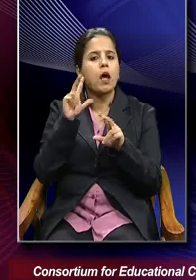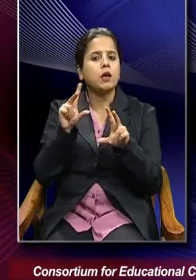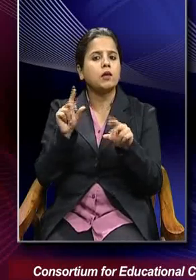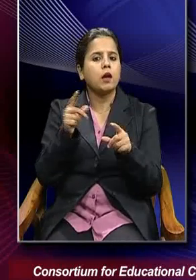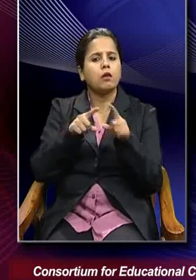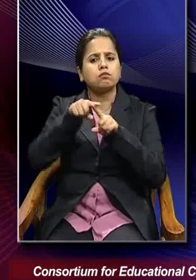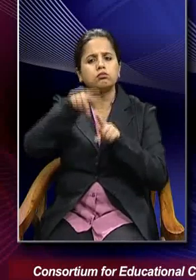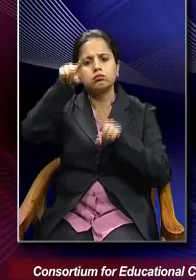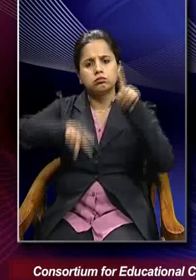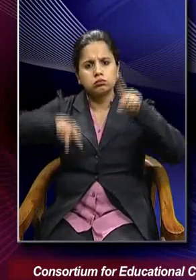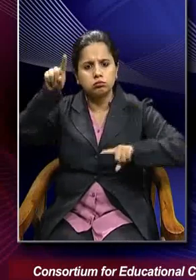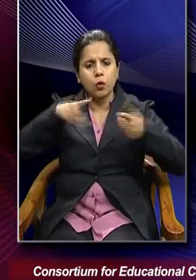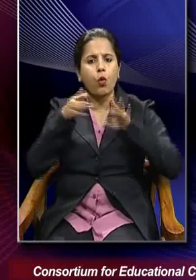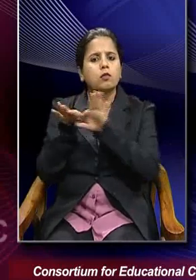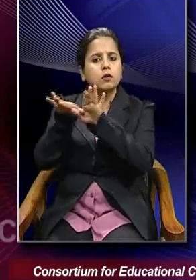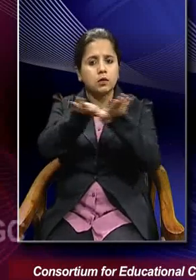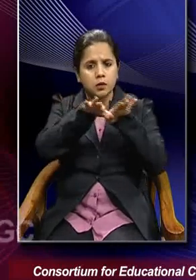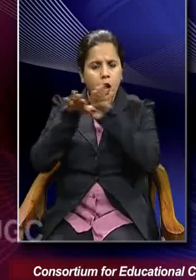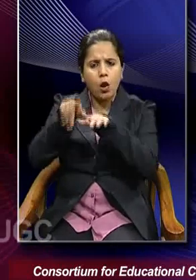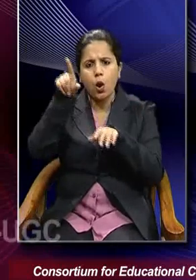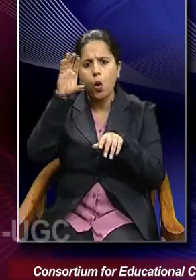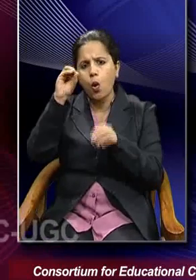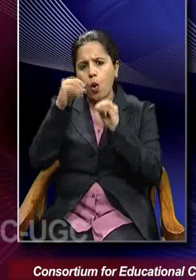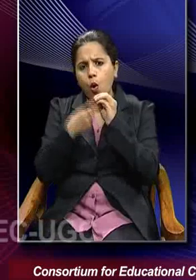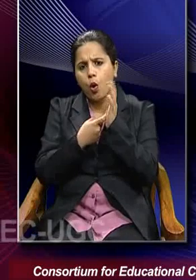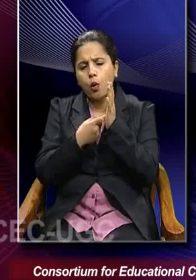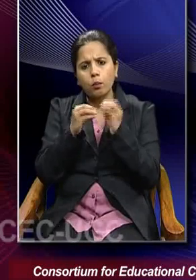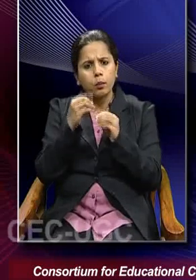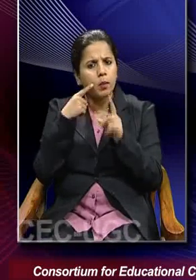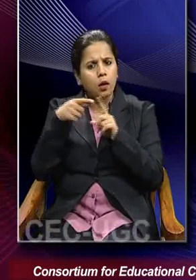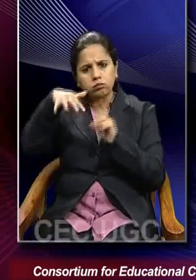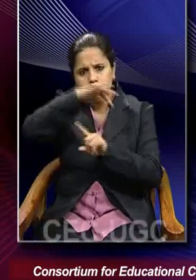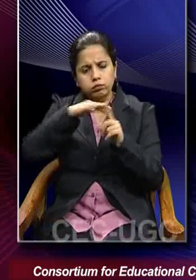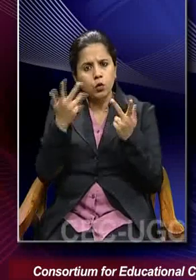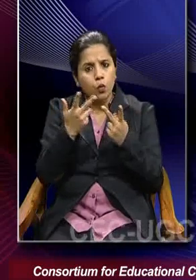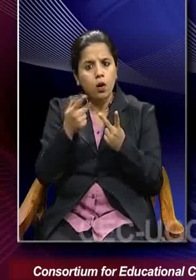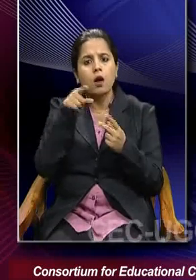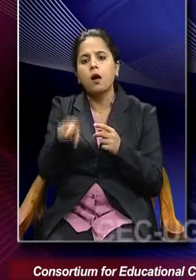spectrum and satellite orbits, develop the technical